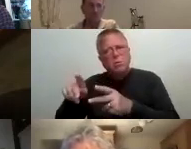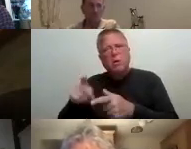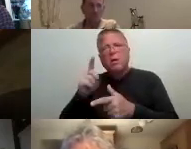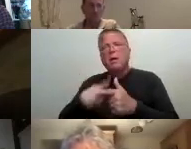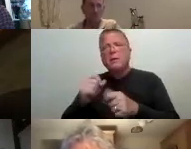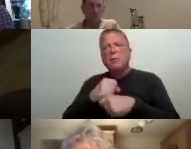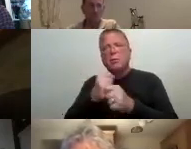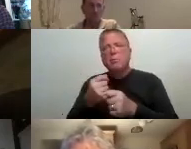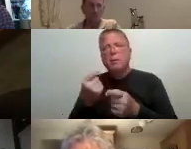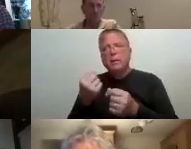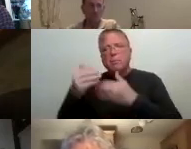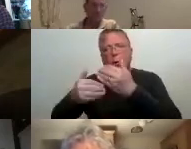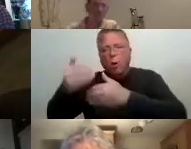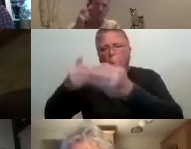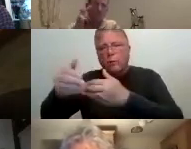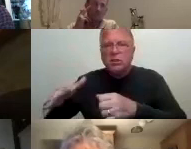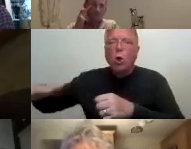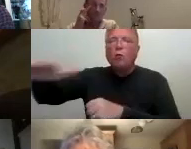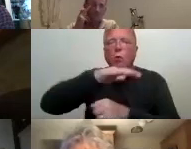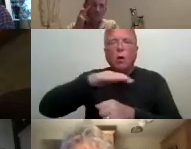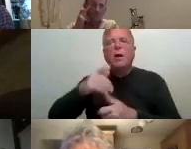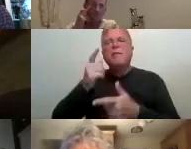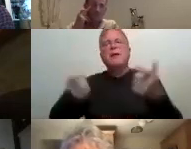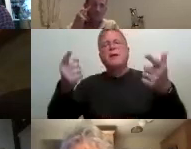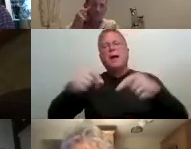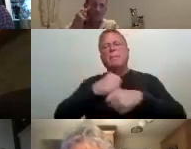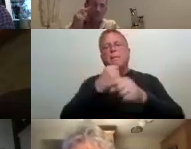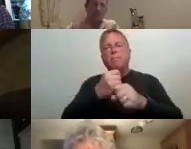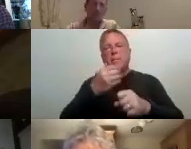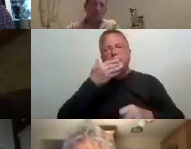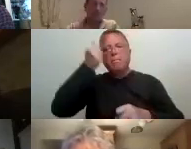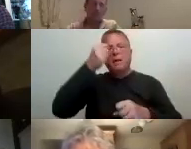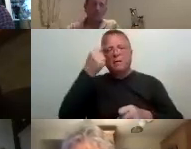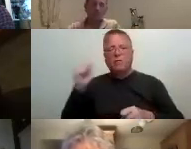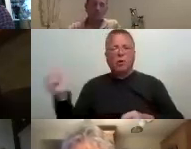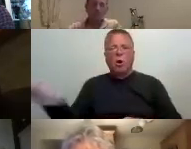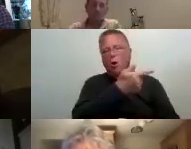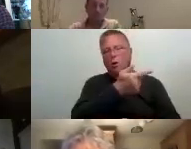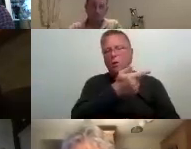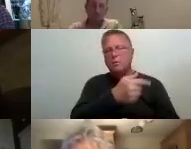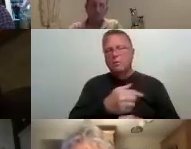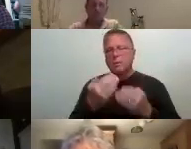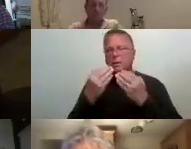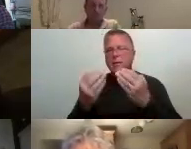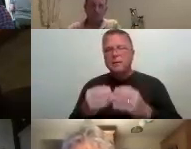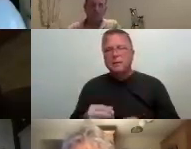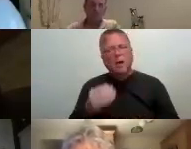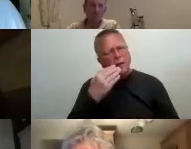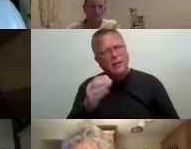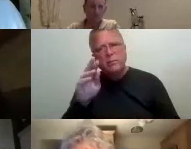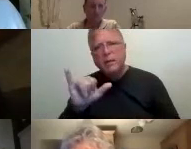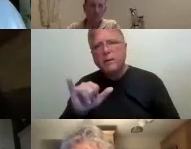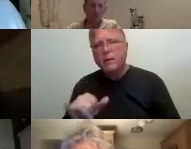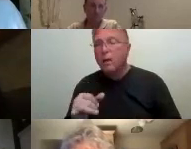making progress overall and it will wind up benefiting all of us. Thank you. So much. Thank you, Mary. I want